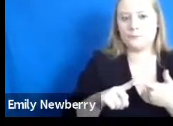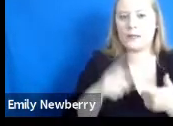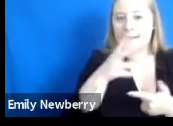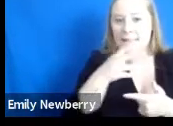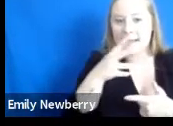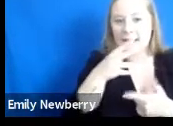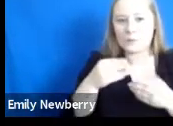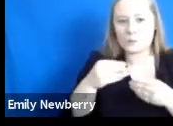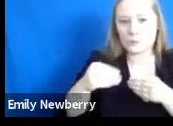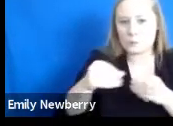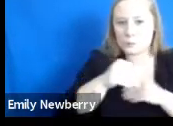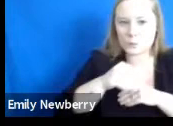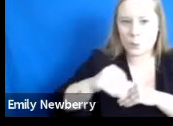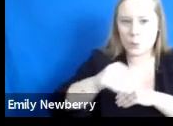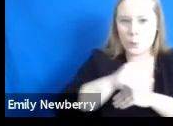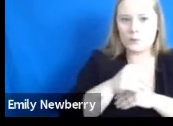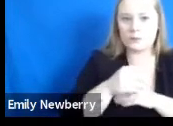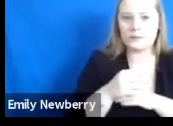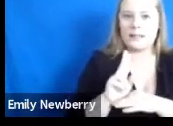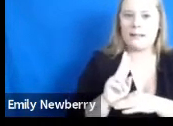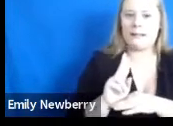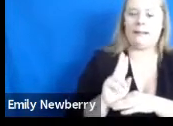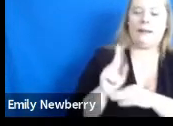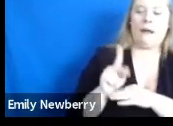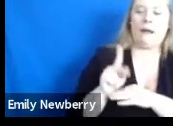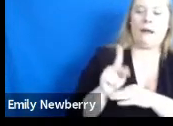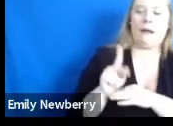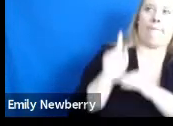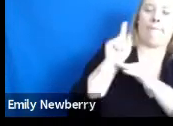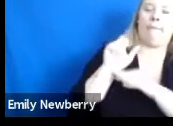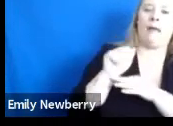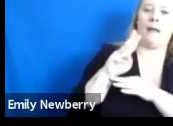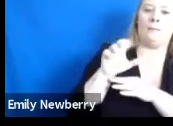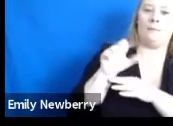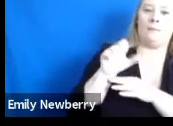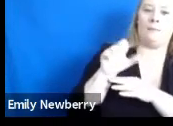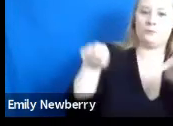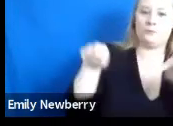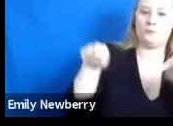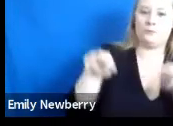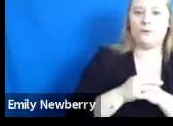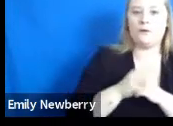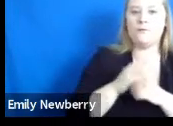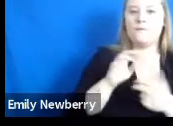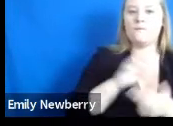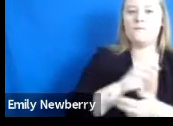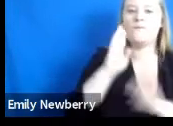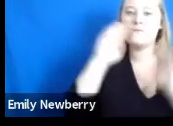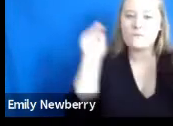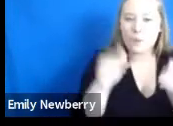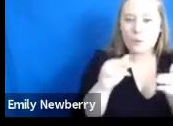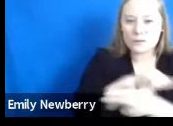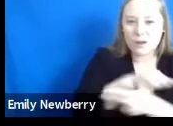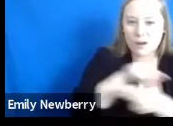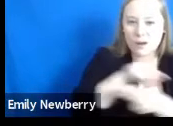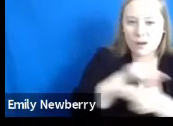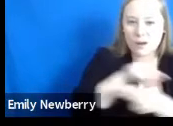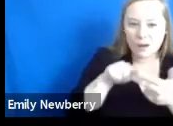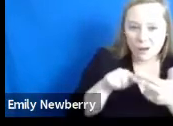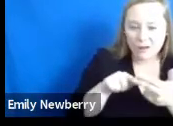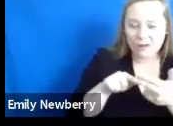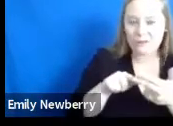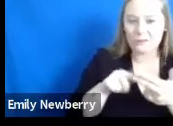soils, mostly in the upper Animus River Valley, focusing on the 3 different agricultural fields that we monitored